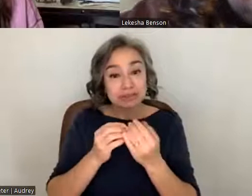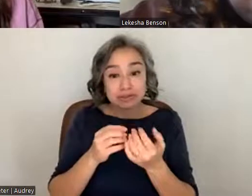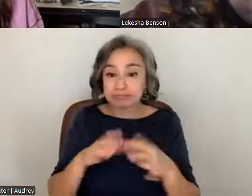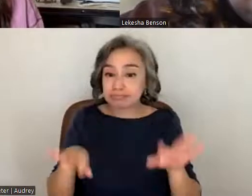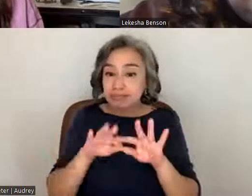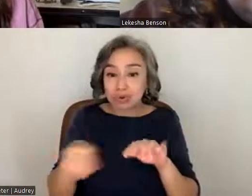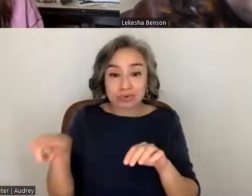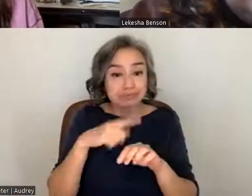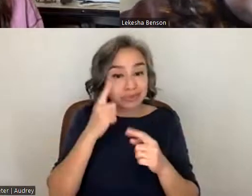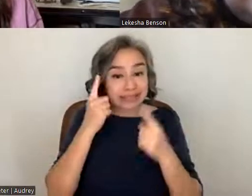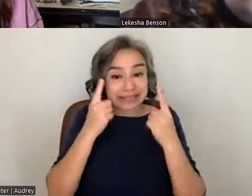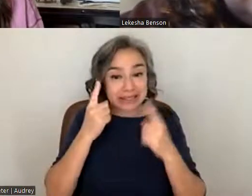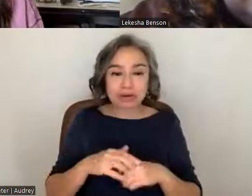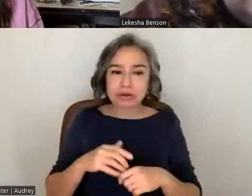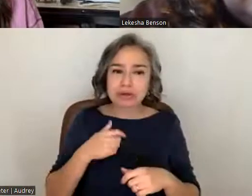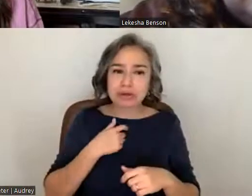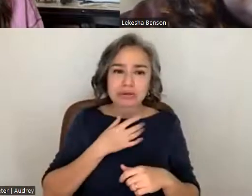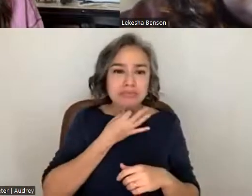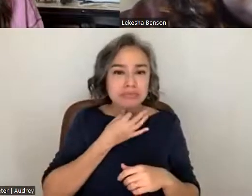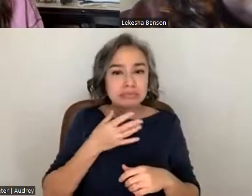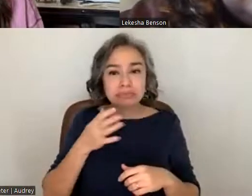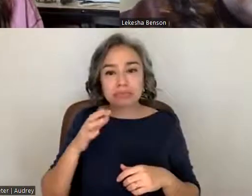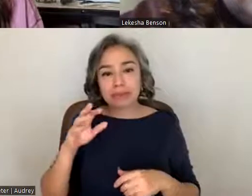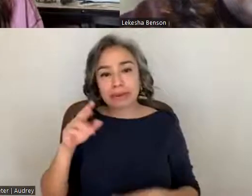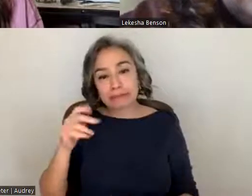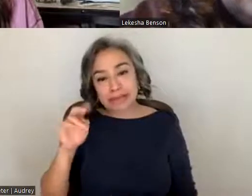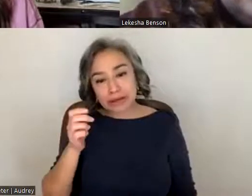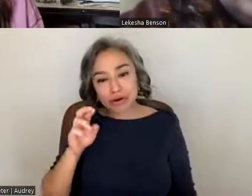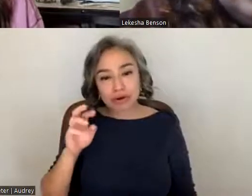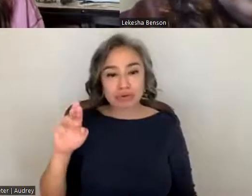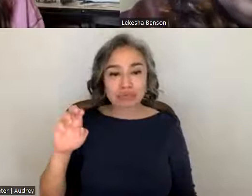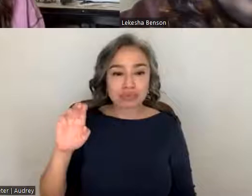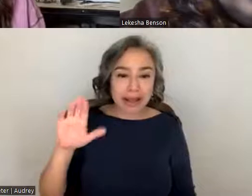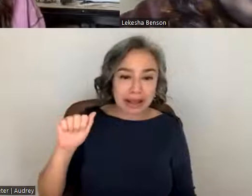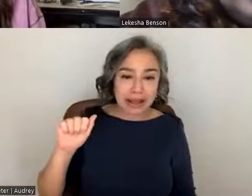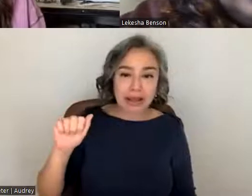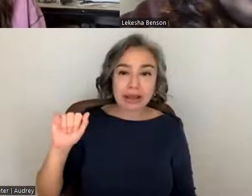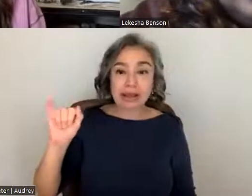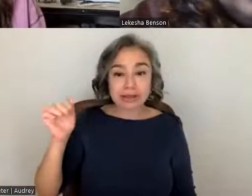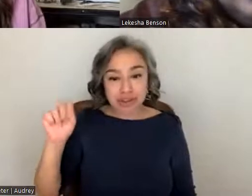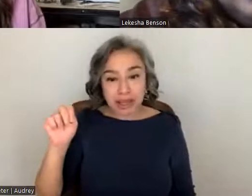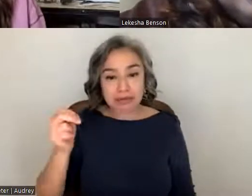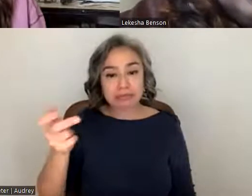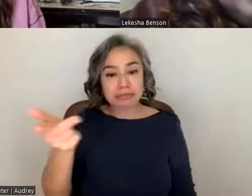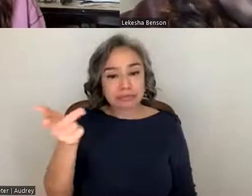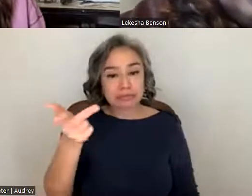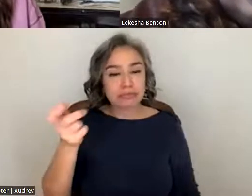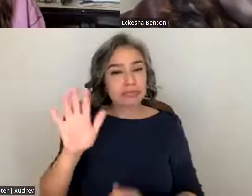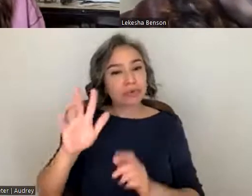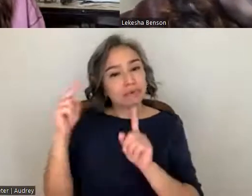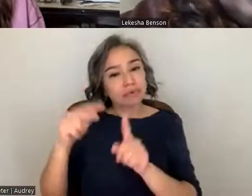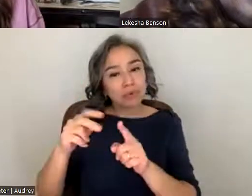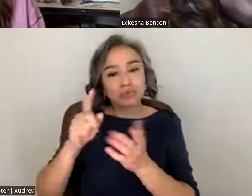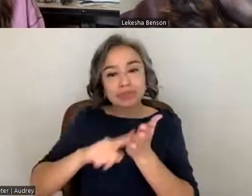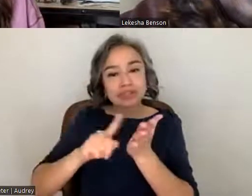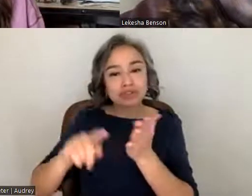You know, I'd like to hear from Peter, Rebecca, Jen, your thoughts on what research institutions, academic institutions? What do they need